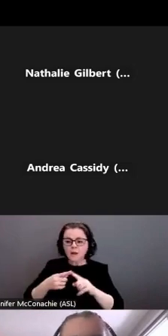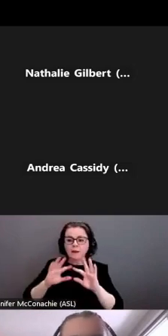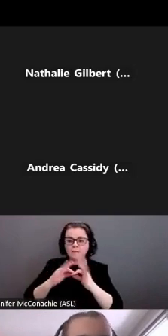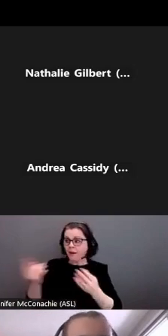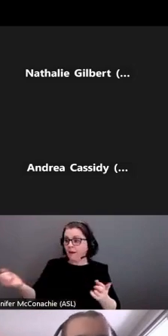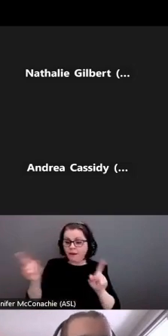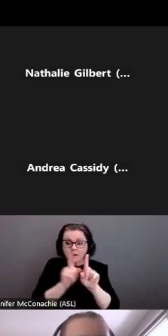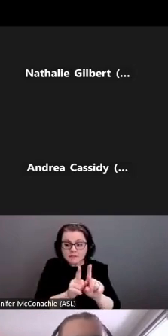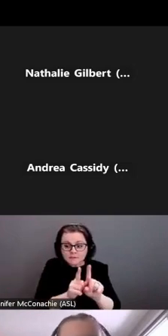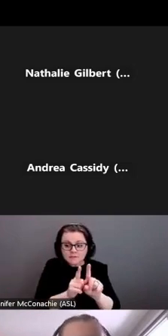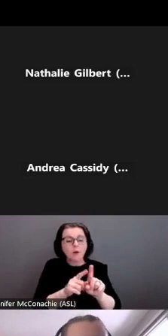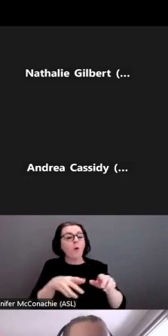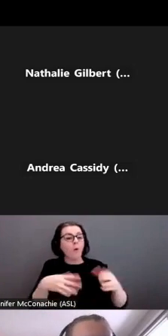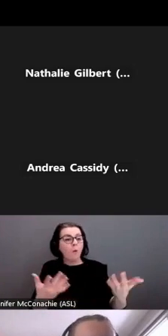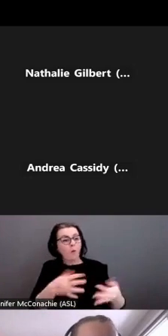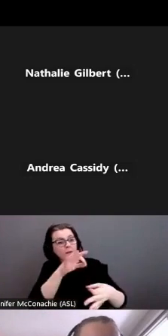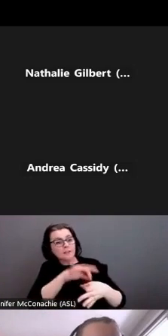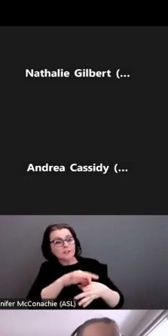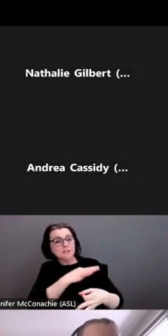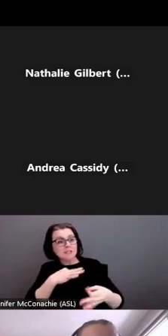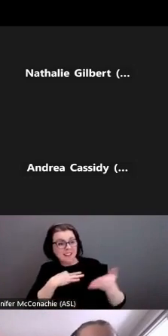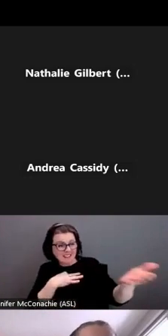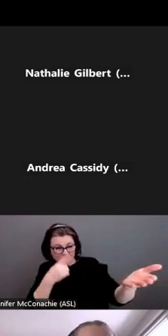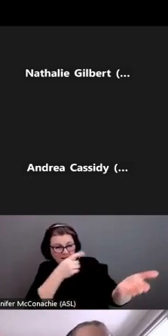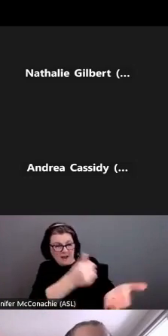this. So let's go next slide, please.